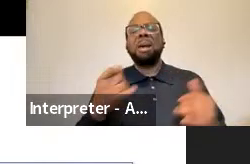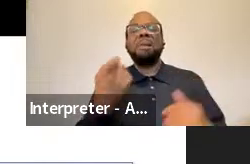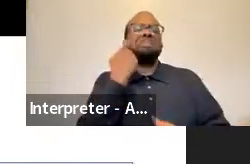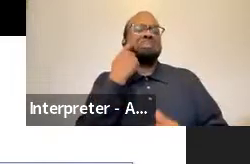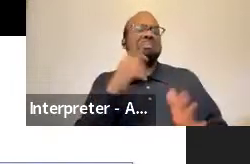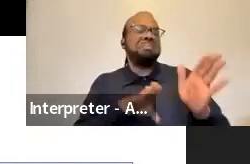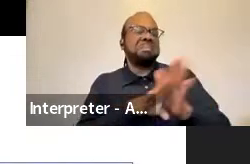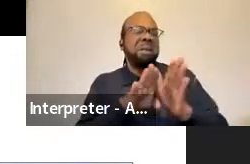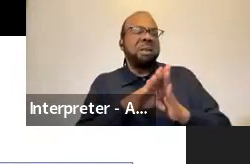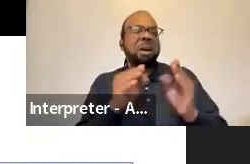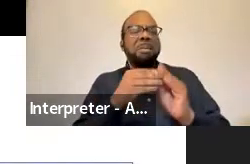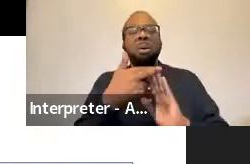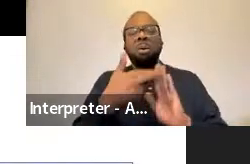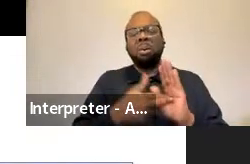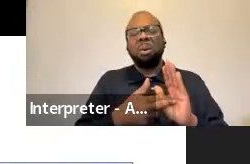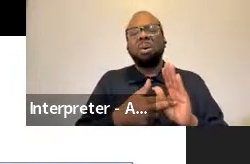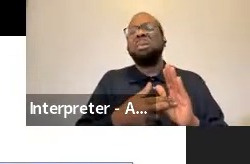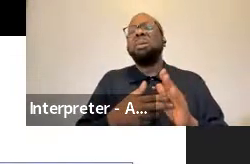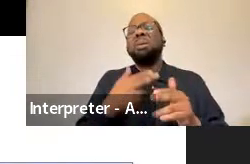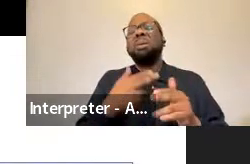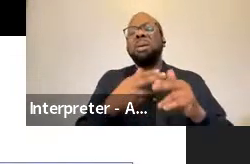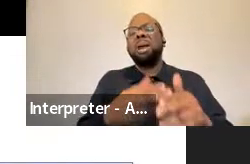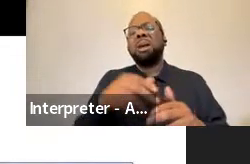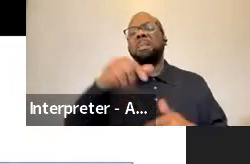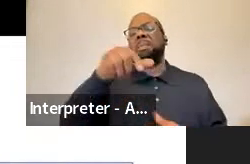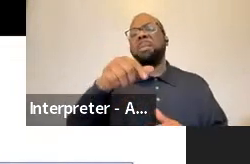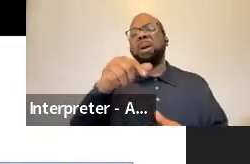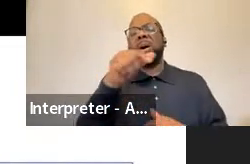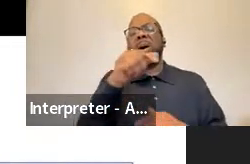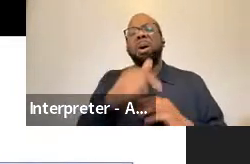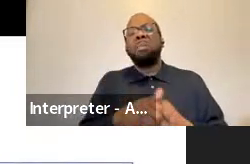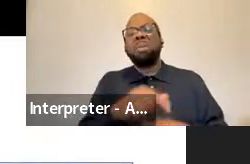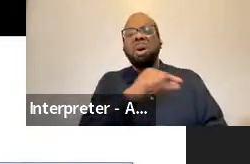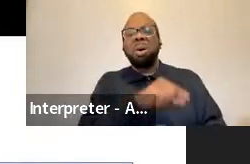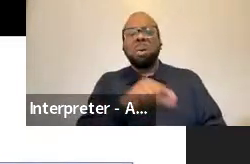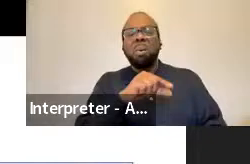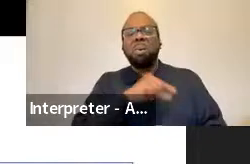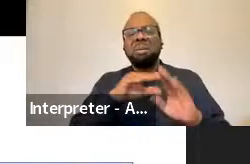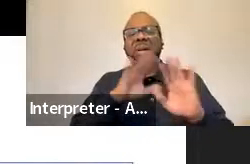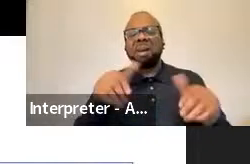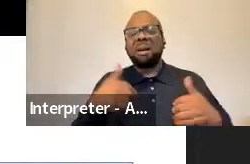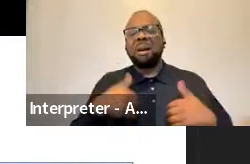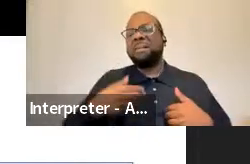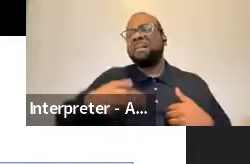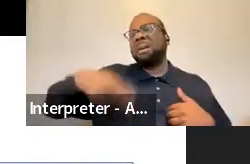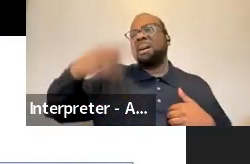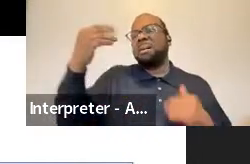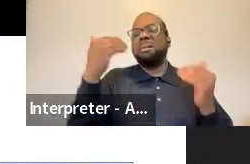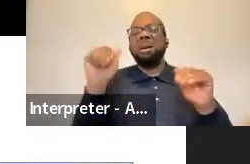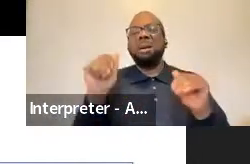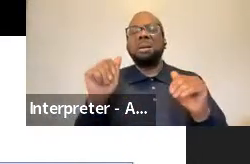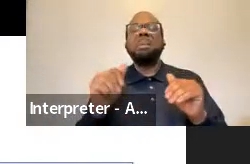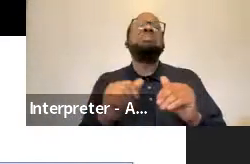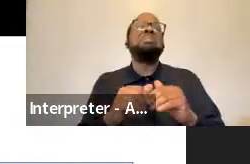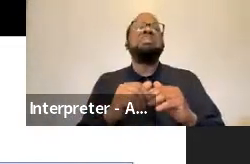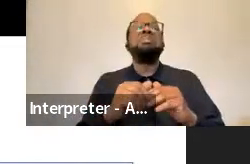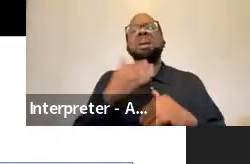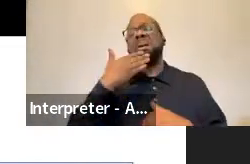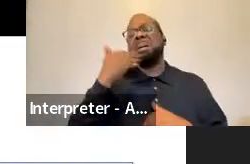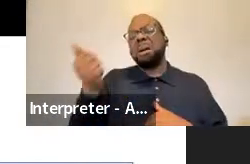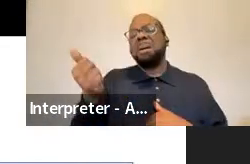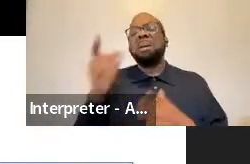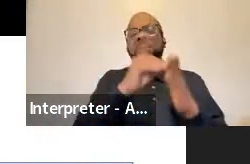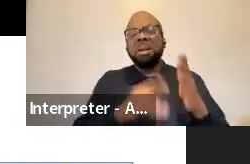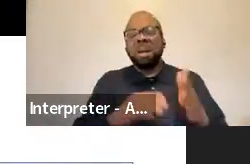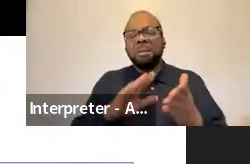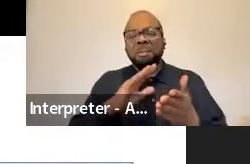set of regulations called Quality Housing that have height limits and result in better designed buildings, some sites like NYCHA campuses